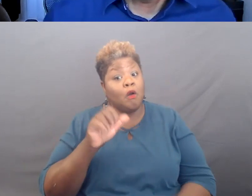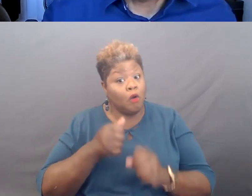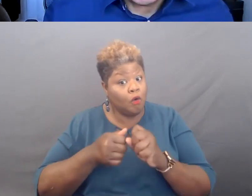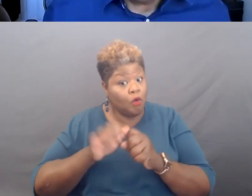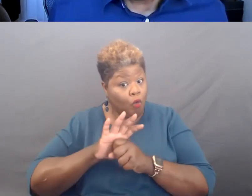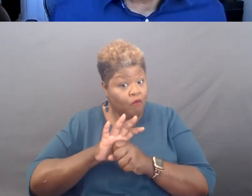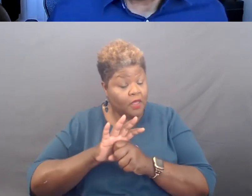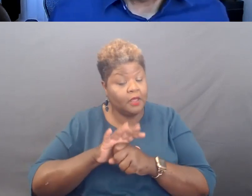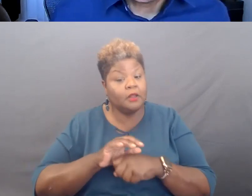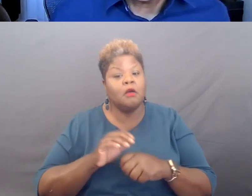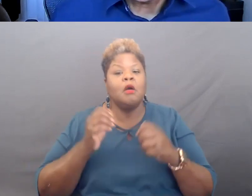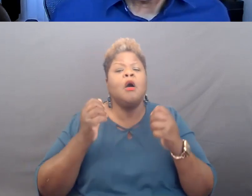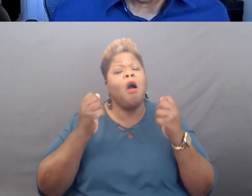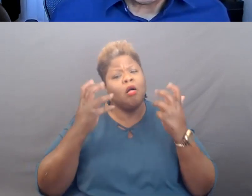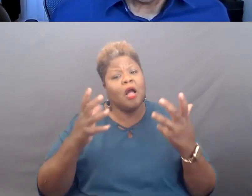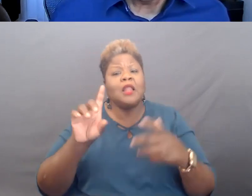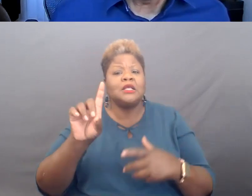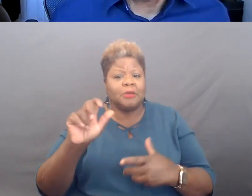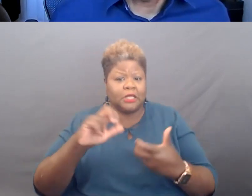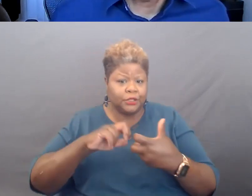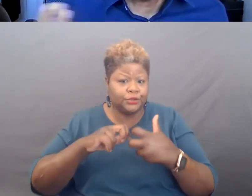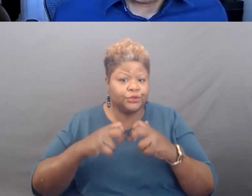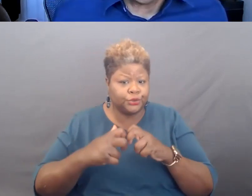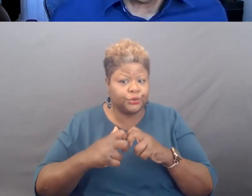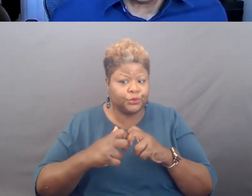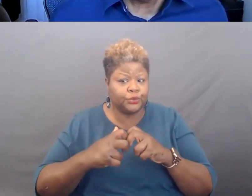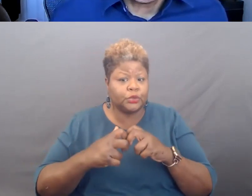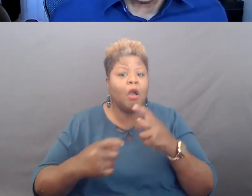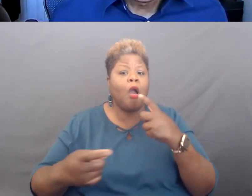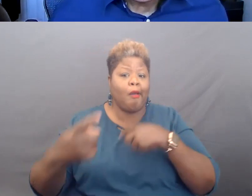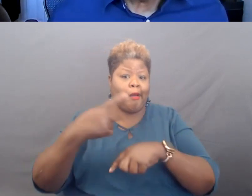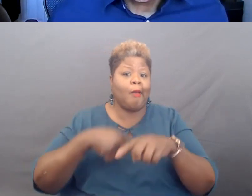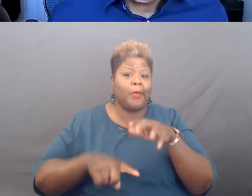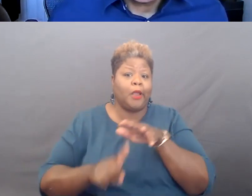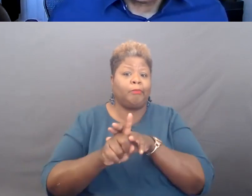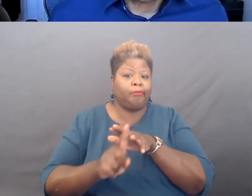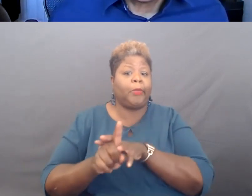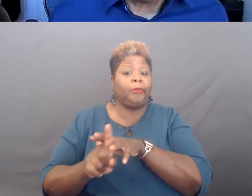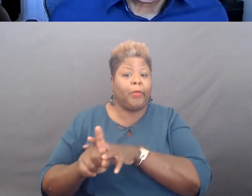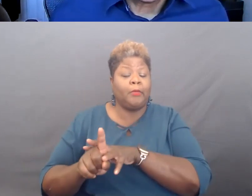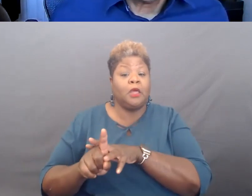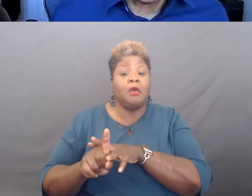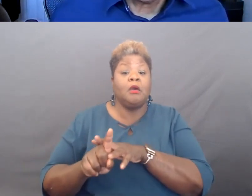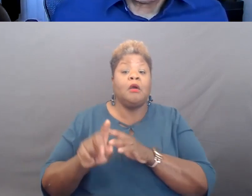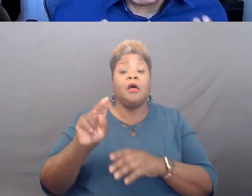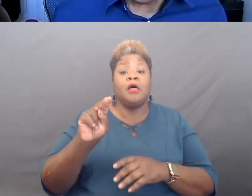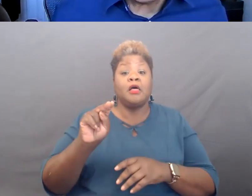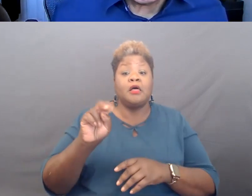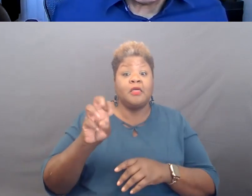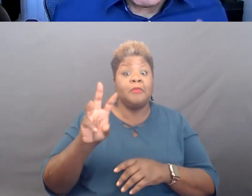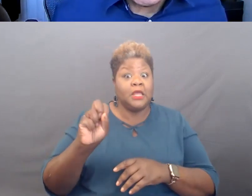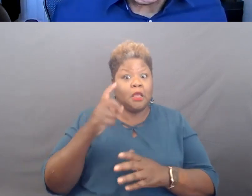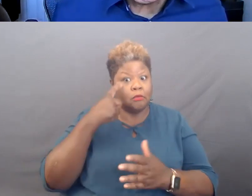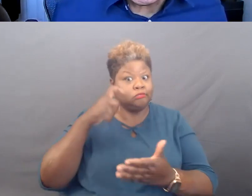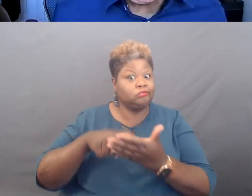COVID-19, a lot of disability related issues are coming to the forefront, and the media is really picking up on these